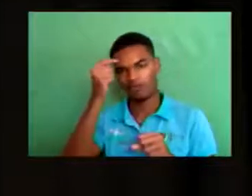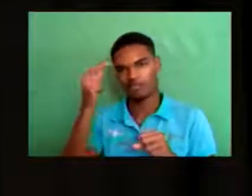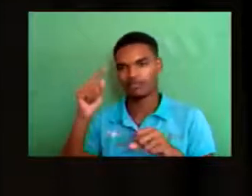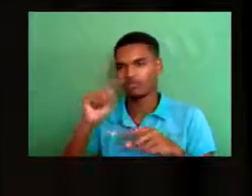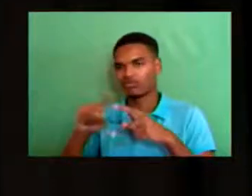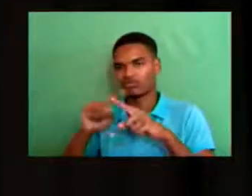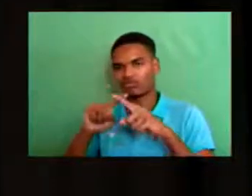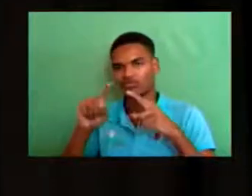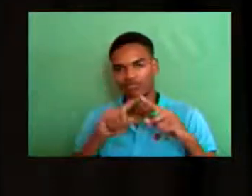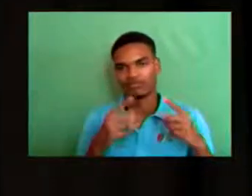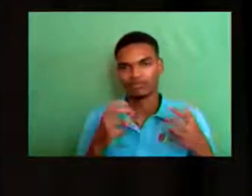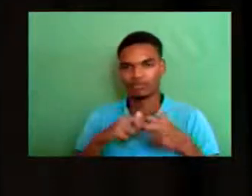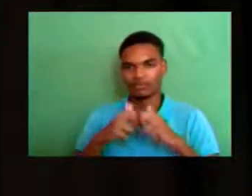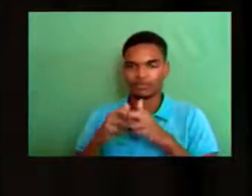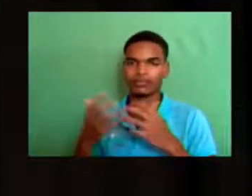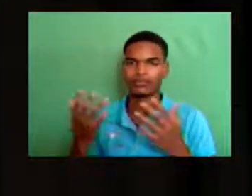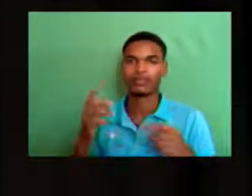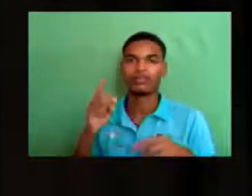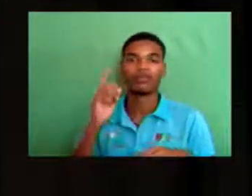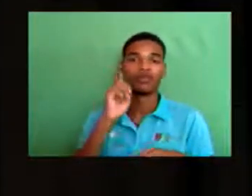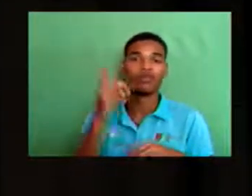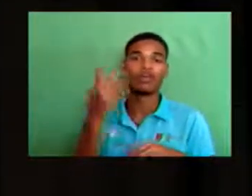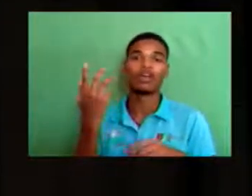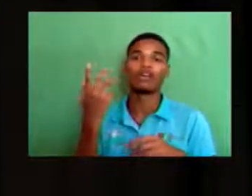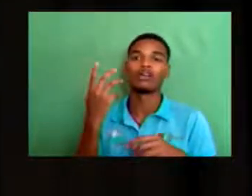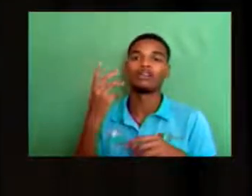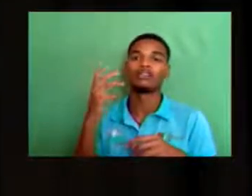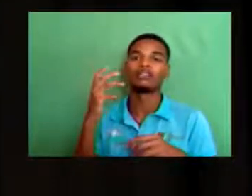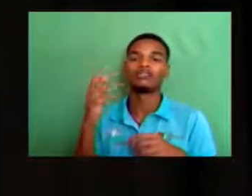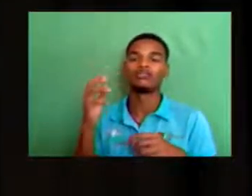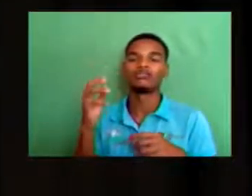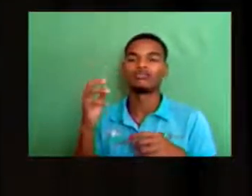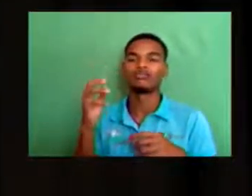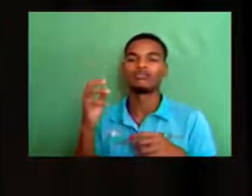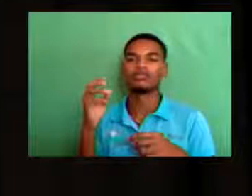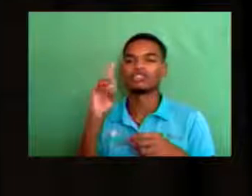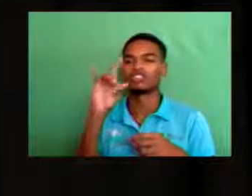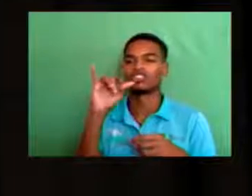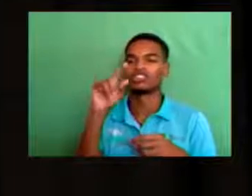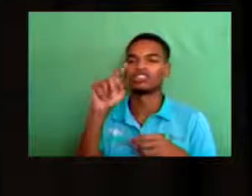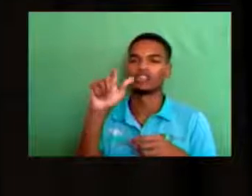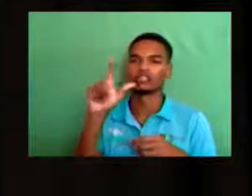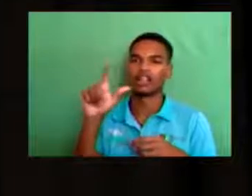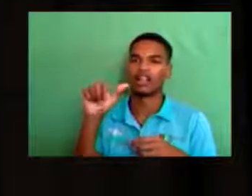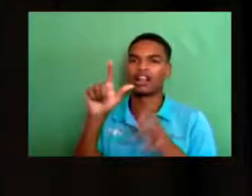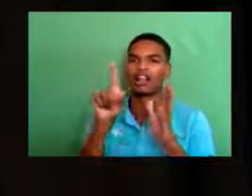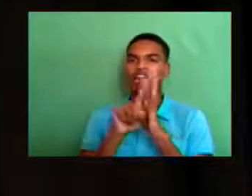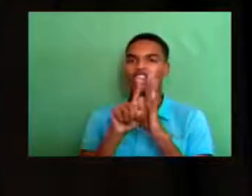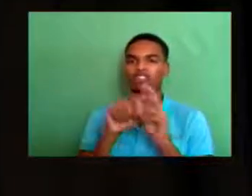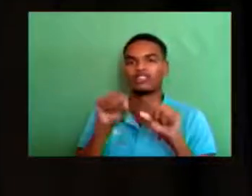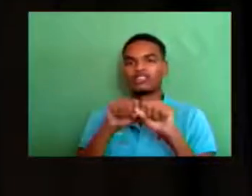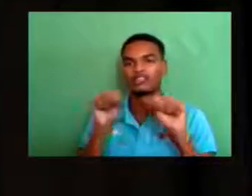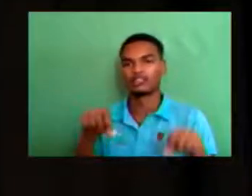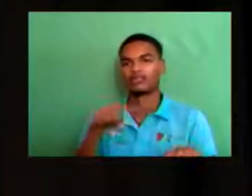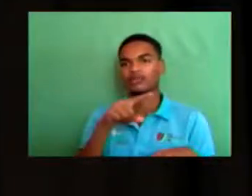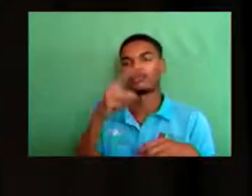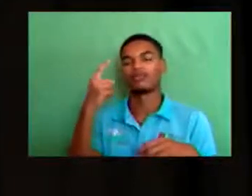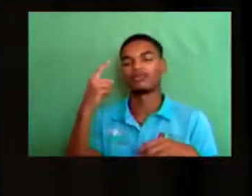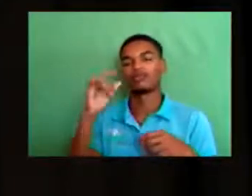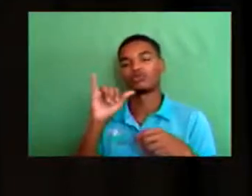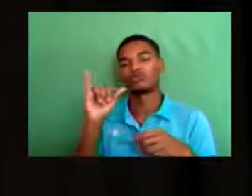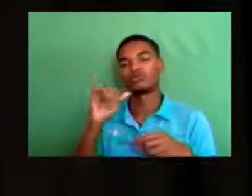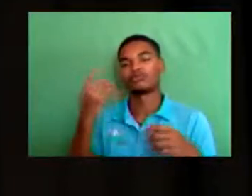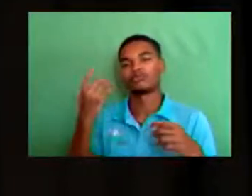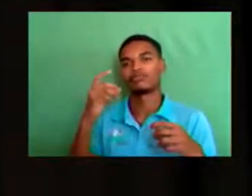Digital Alert System, as well as he's the Chairman and Executive Director for Next Gen Video Information Systems